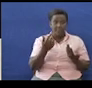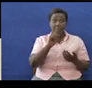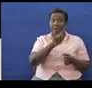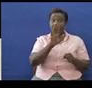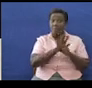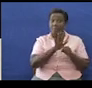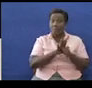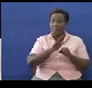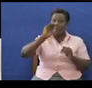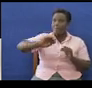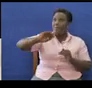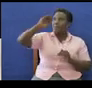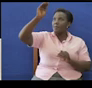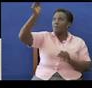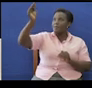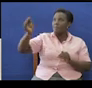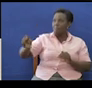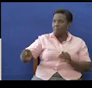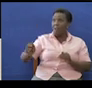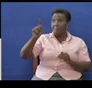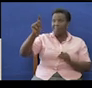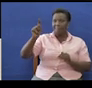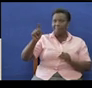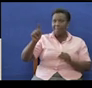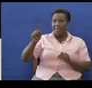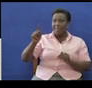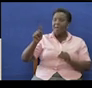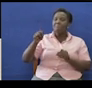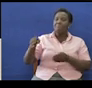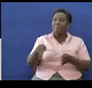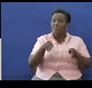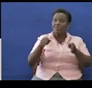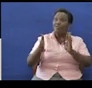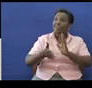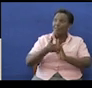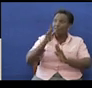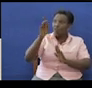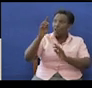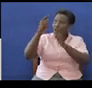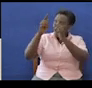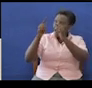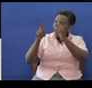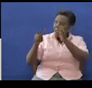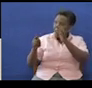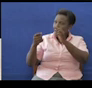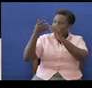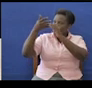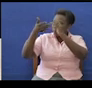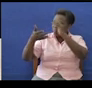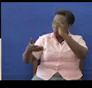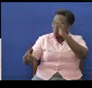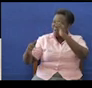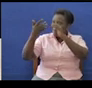Simply, it means that the higher areas whereby the rivers or water starts from there. Can you give